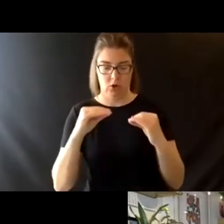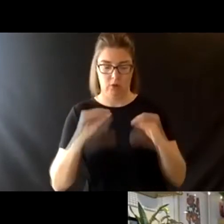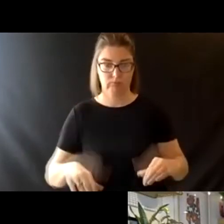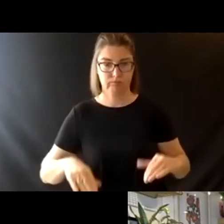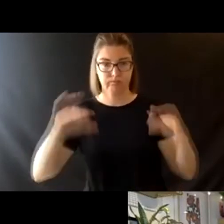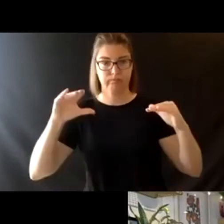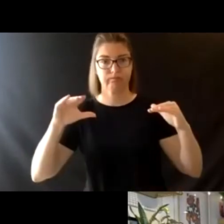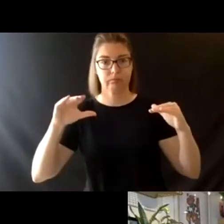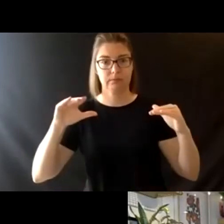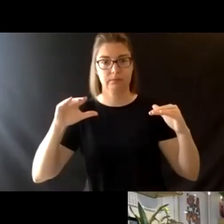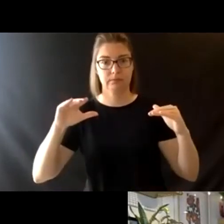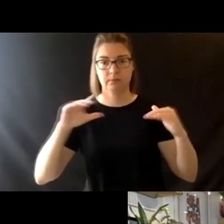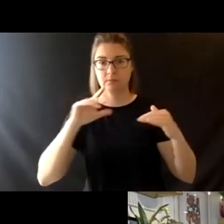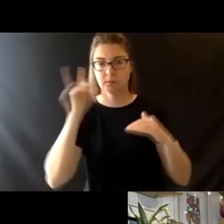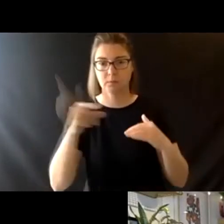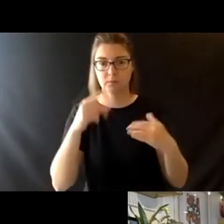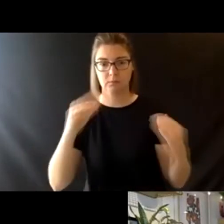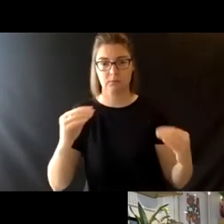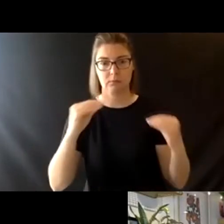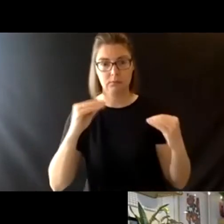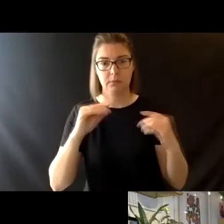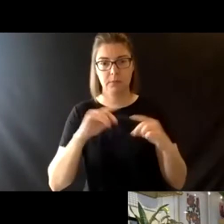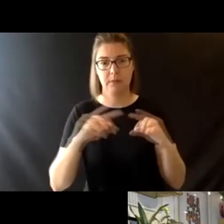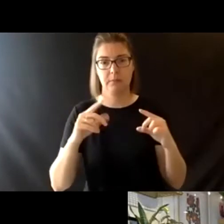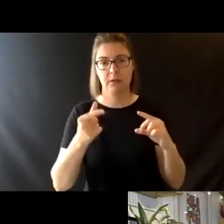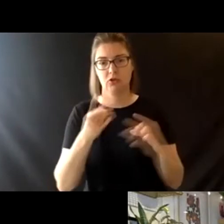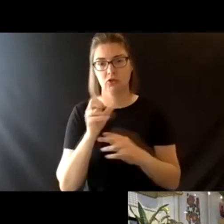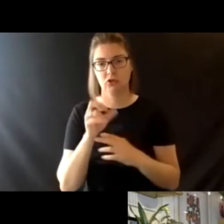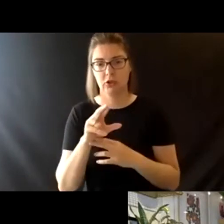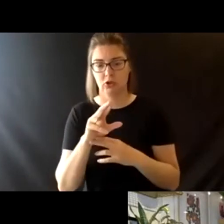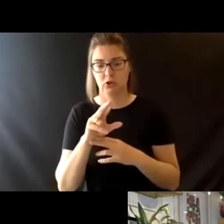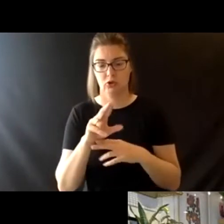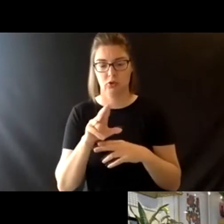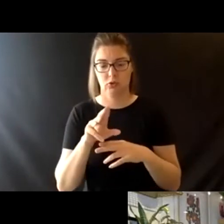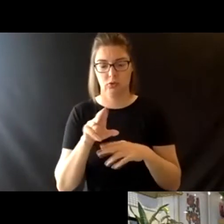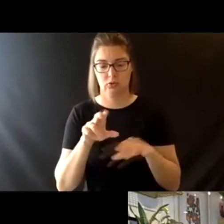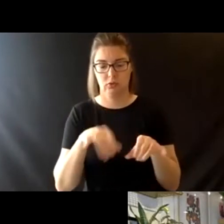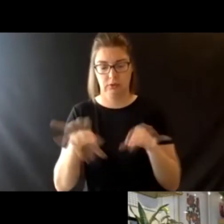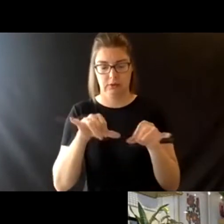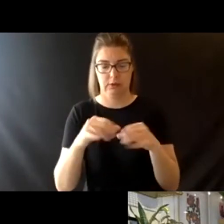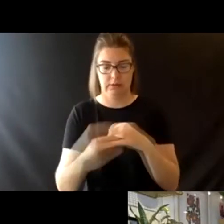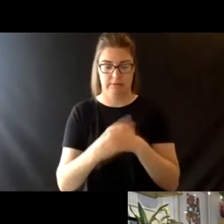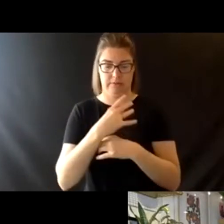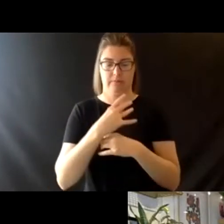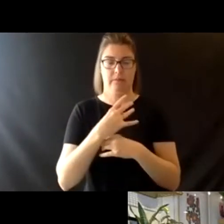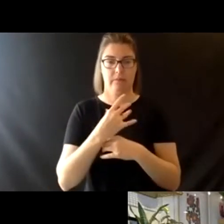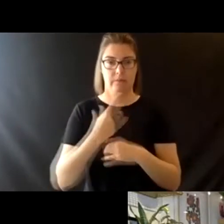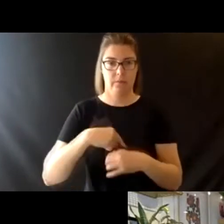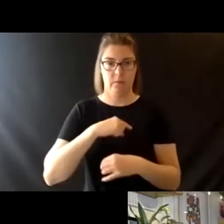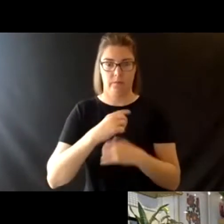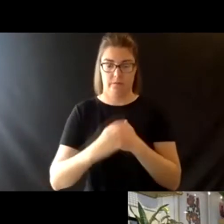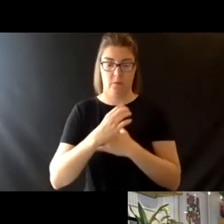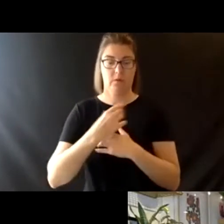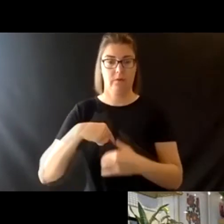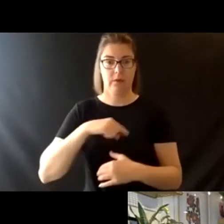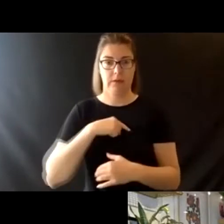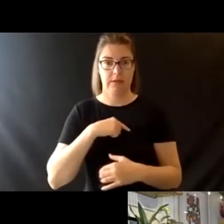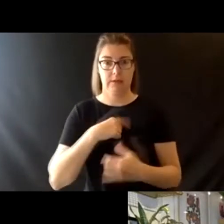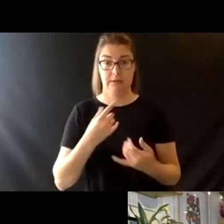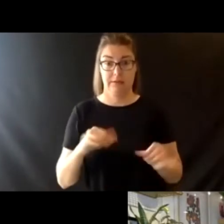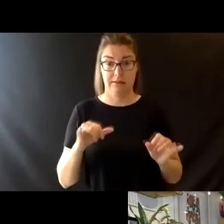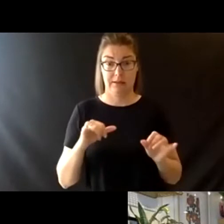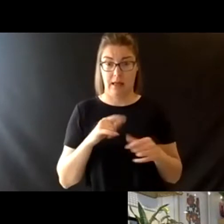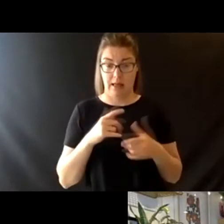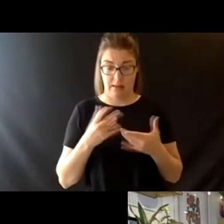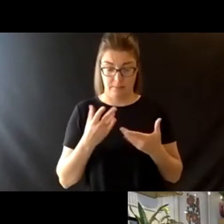and not just taught, but the gender norms that are forced upon us throughout our lives and still to this day. Like, I'm still unlearning